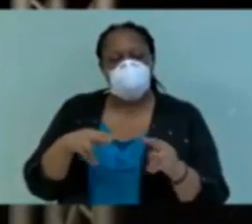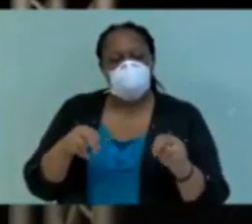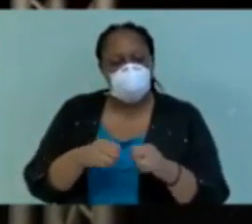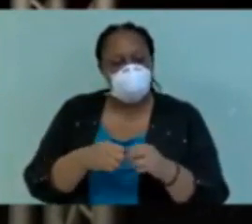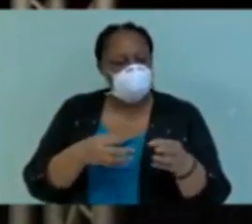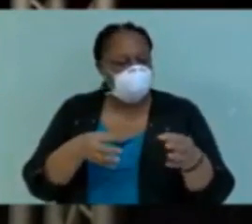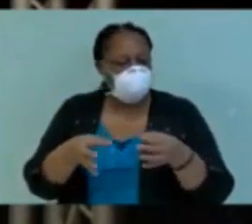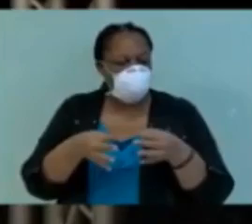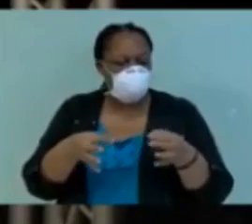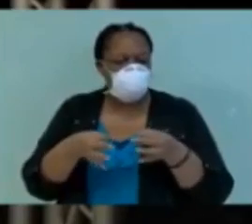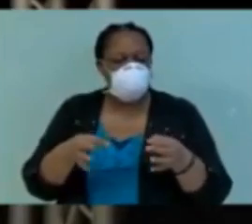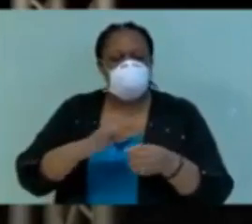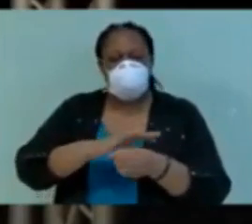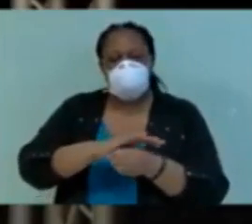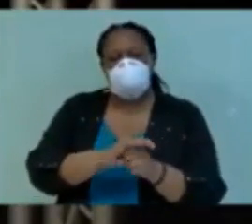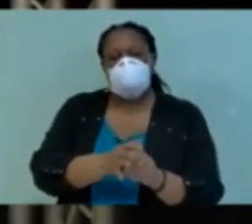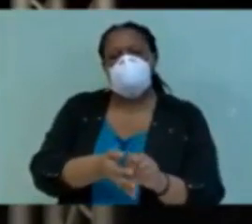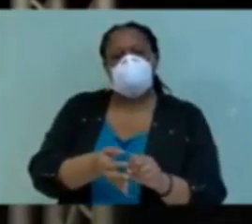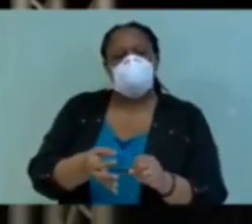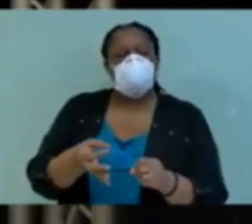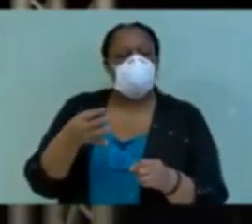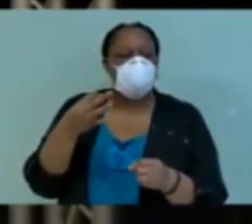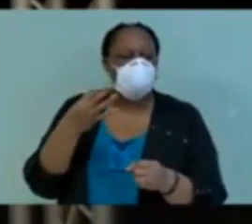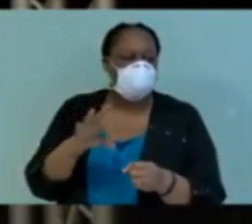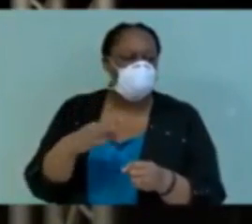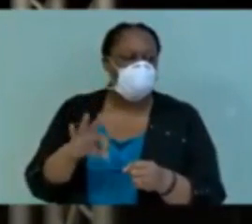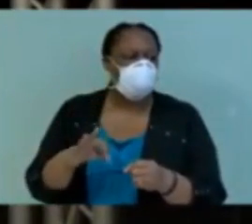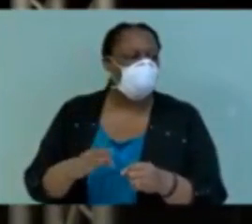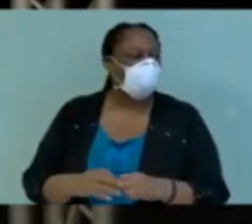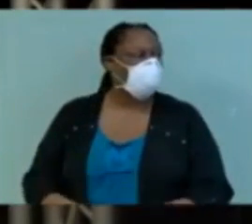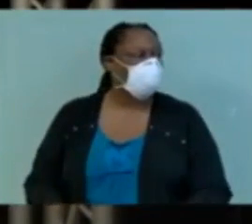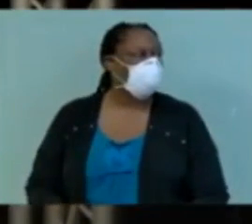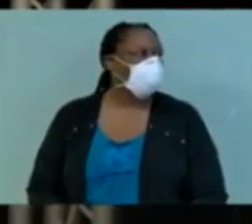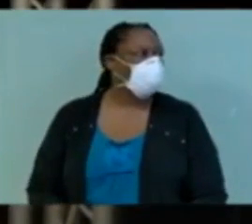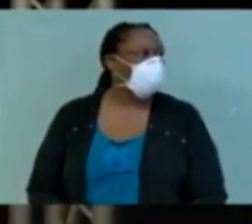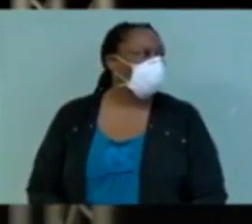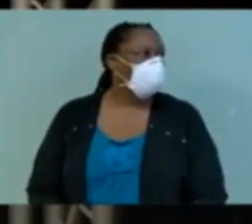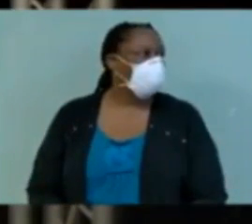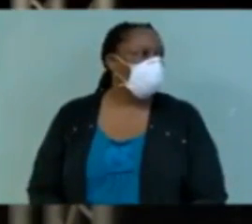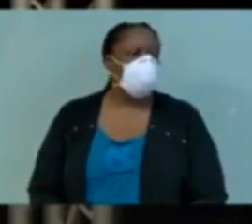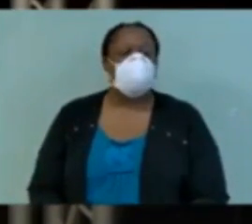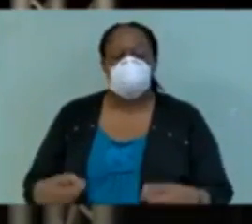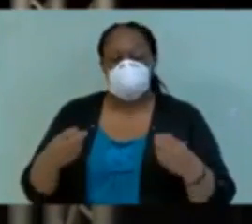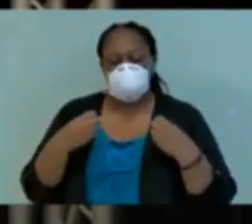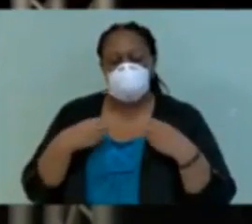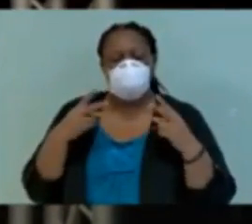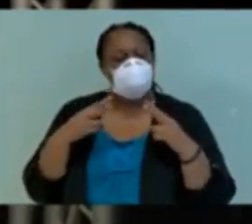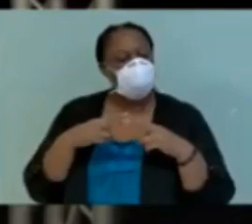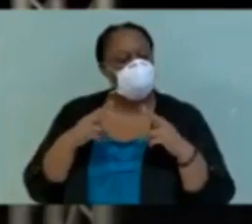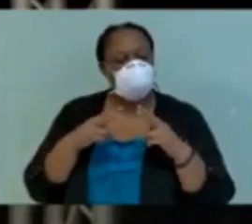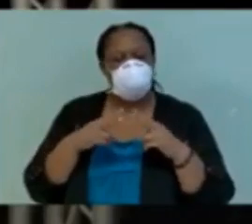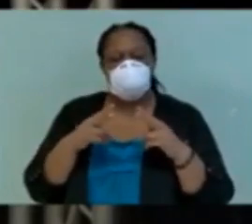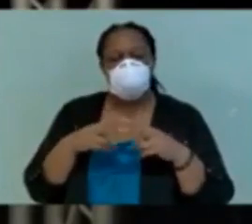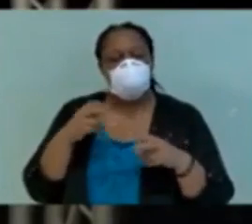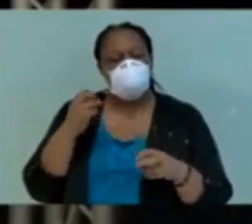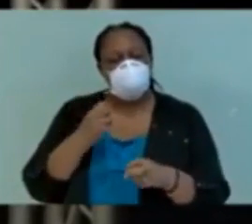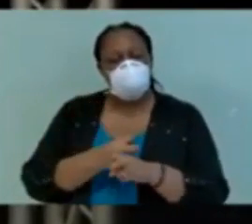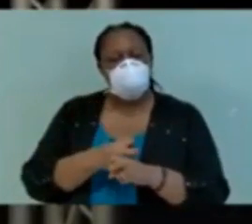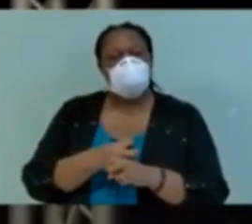and Caribbean Broadcasting Network, owned by Mr. Andrew Cox in